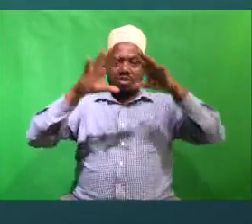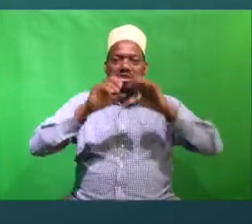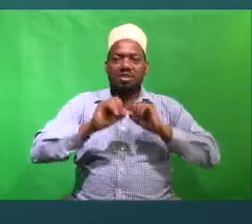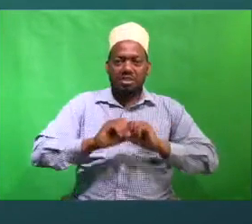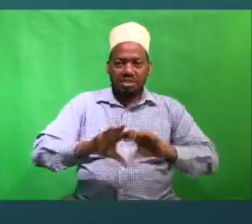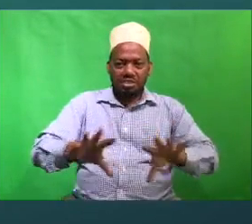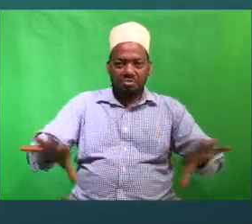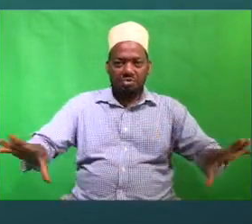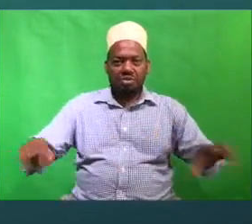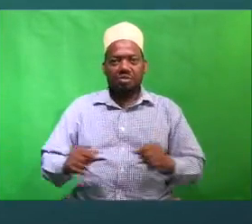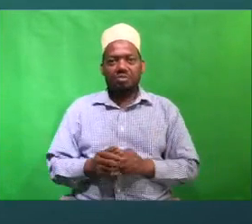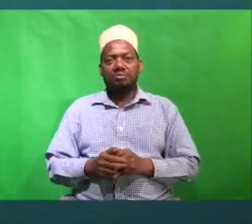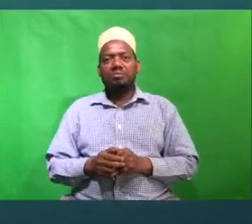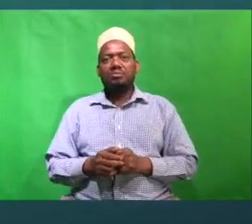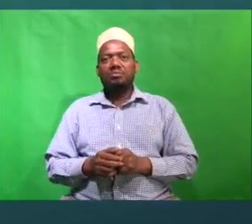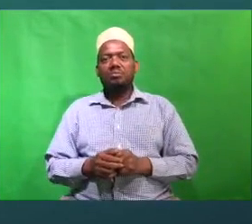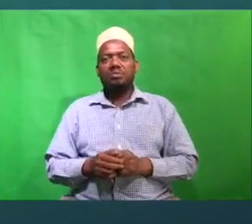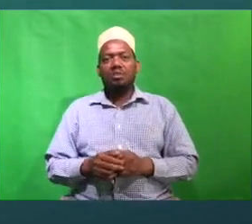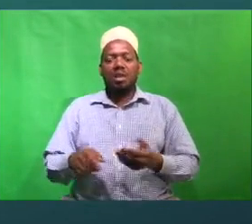distribute.